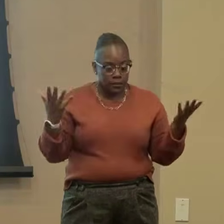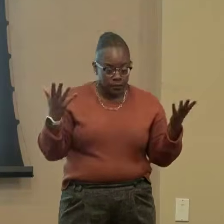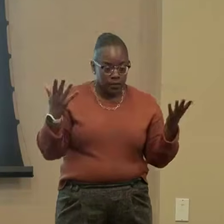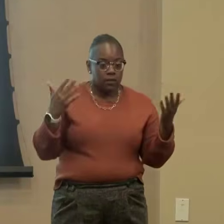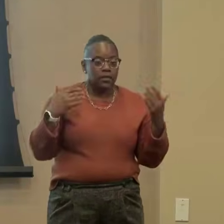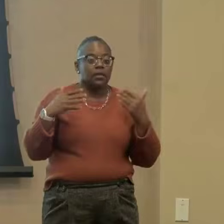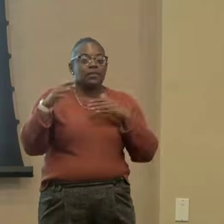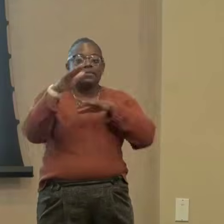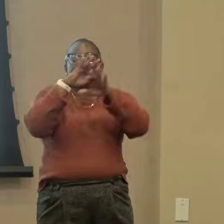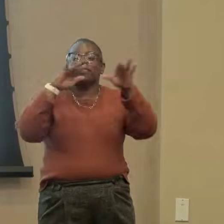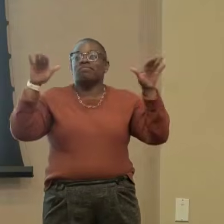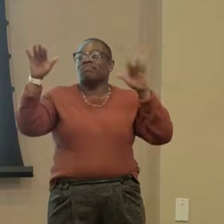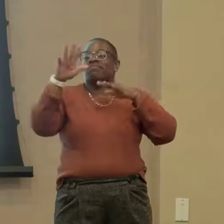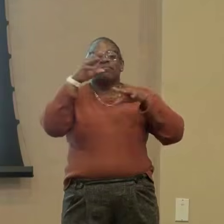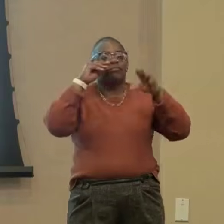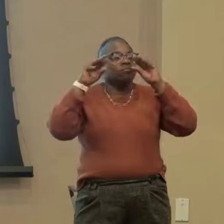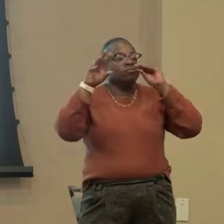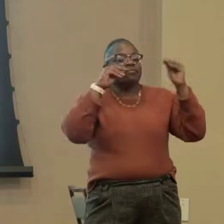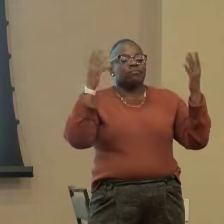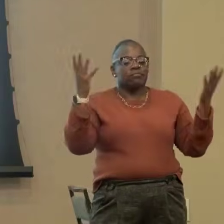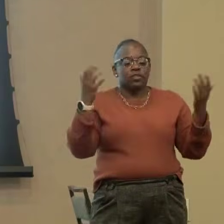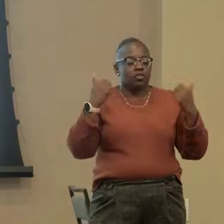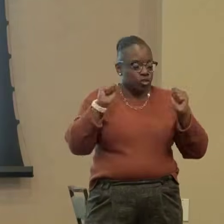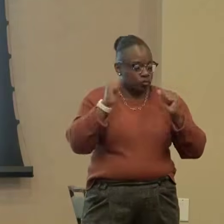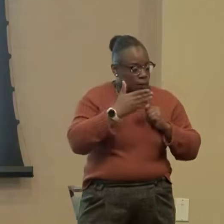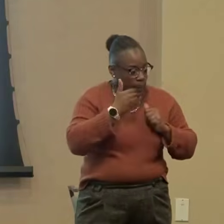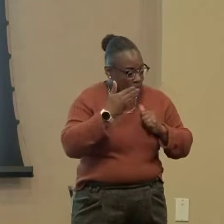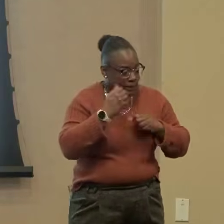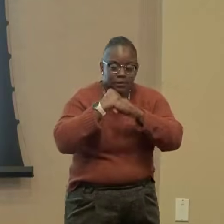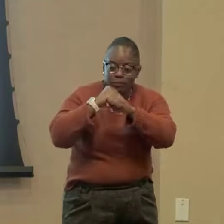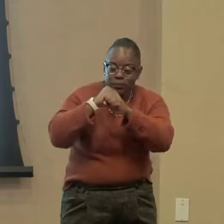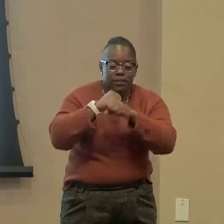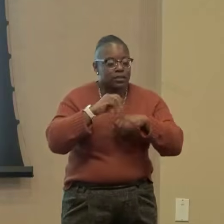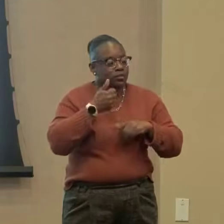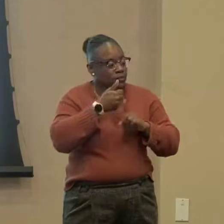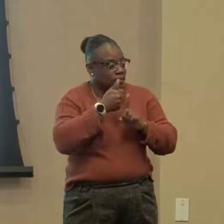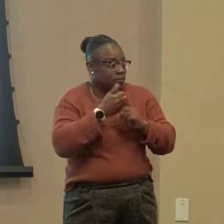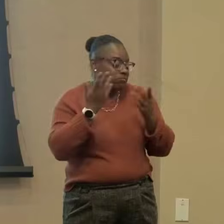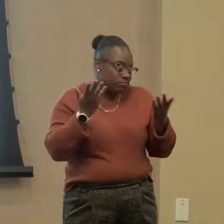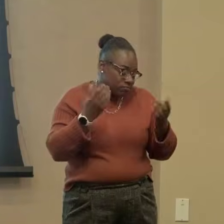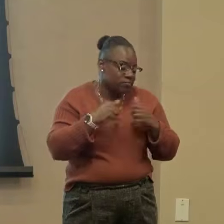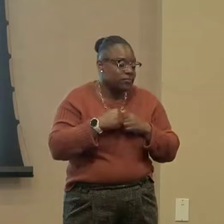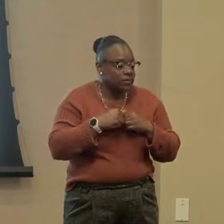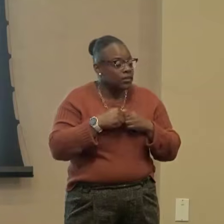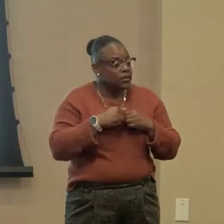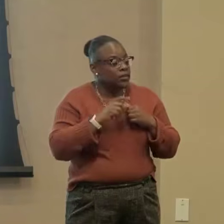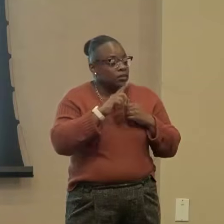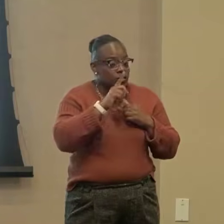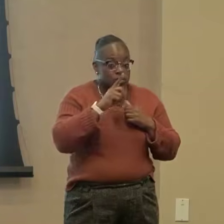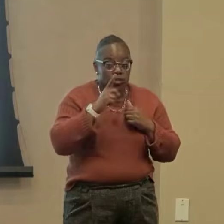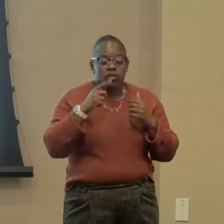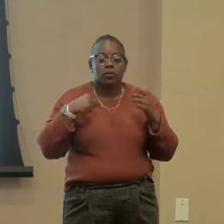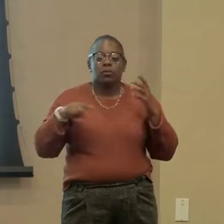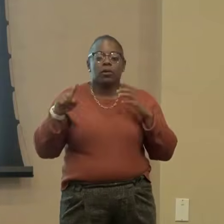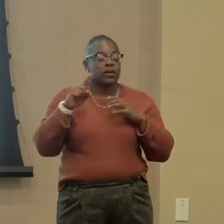arsenic in the air. We live in LA, but you can do what you can to protect, what you can. So sure, should we all be